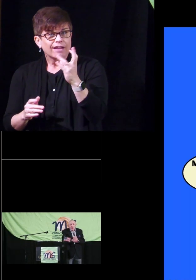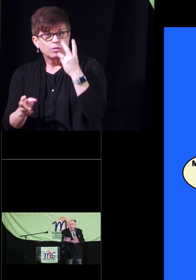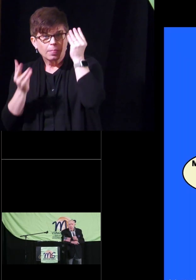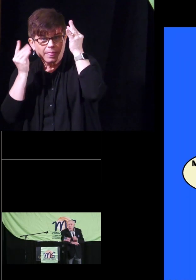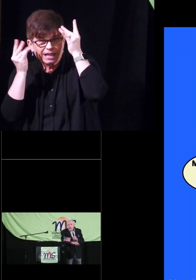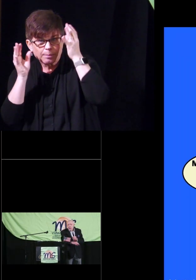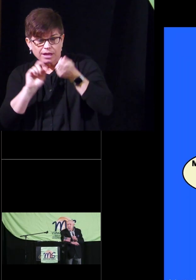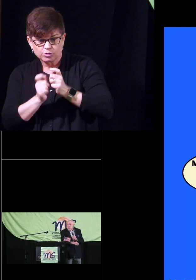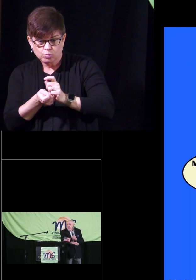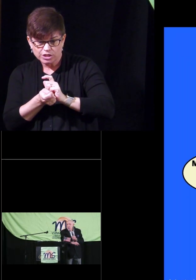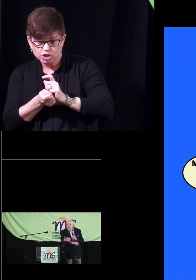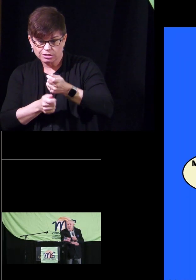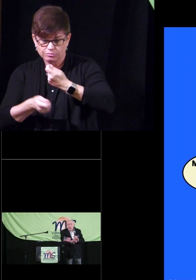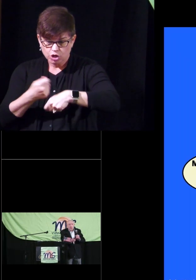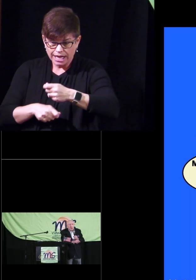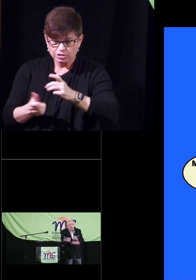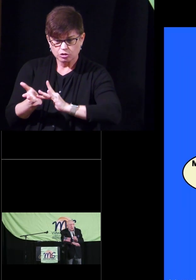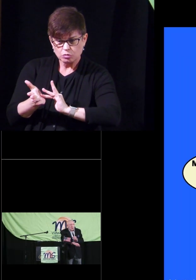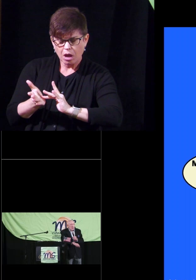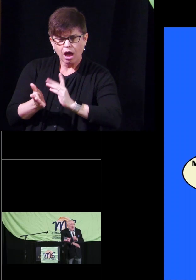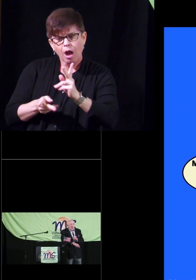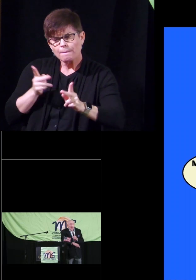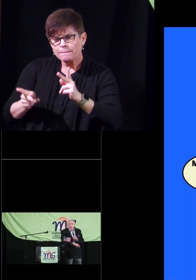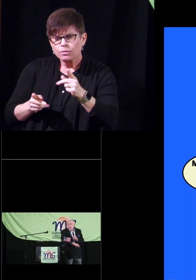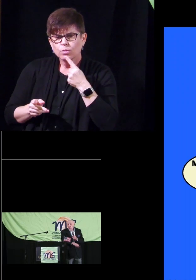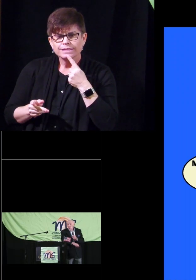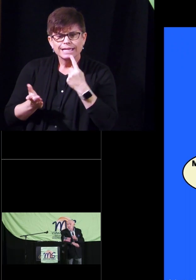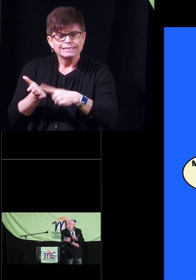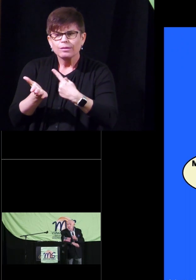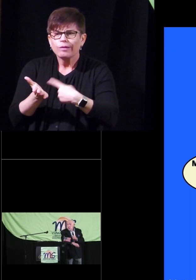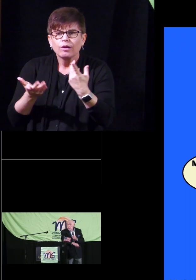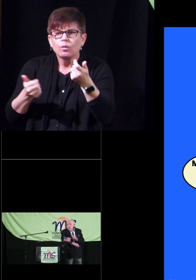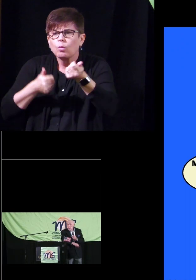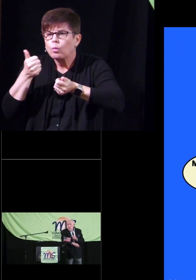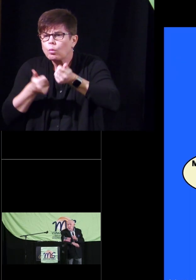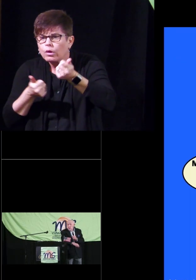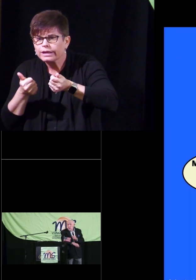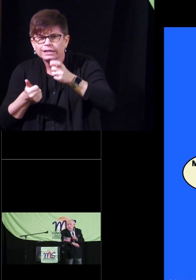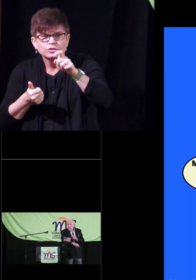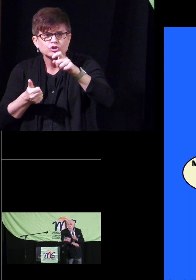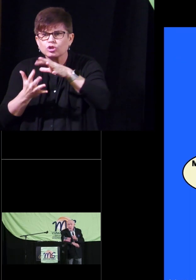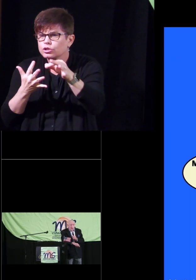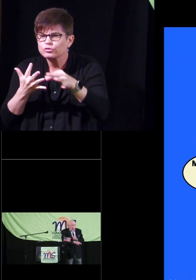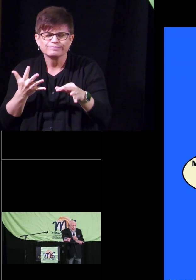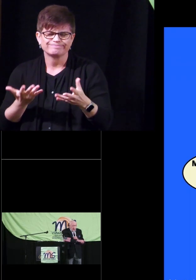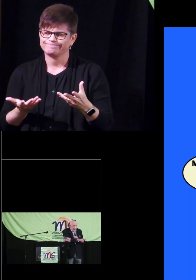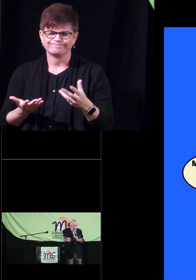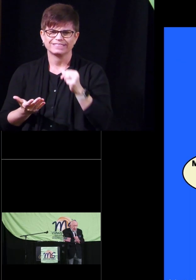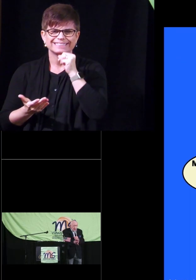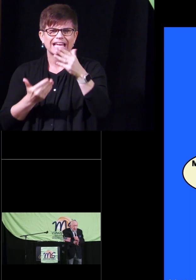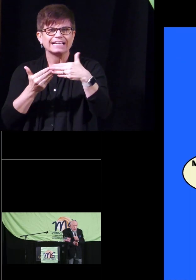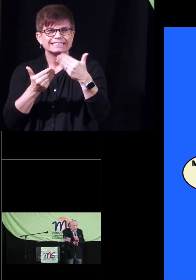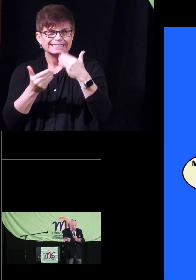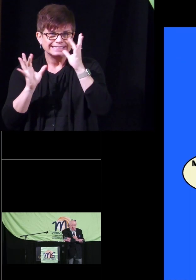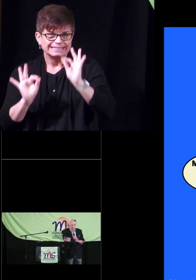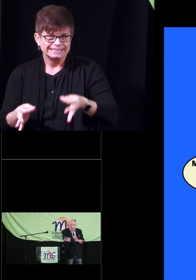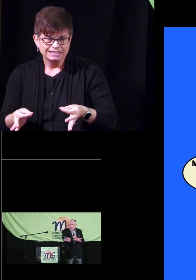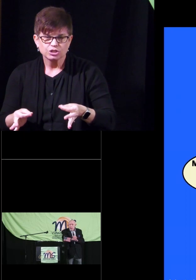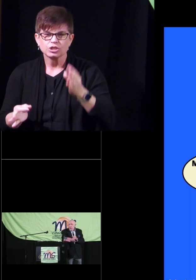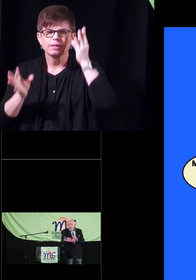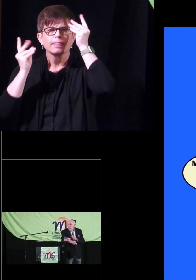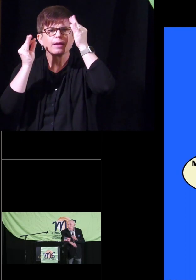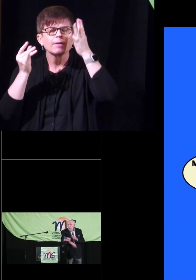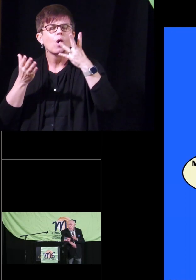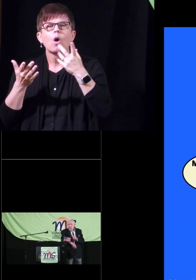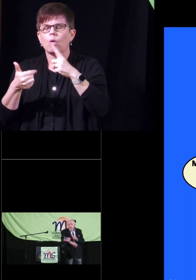have to think about. Sometimes people will say, well, what should we choose? And this is not a 1-second decision, because we have to think about this. What's the safety